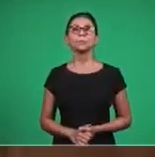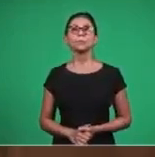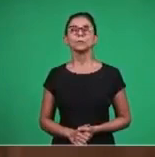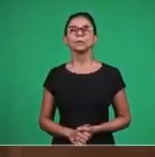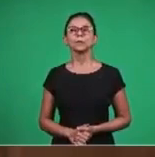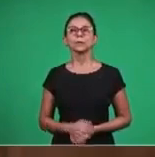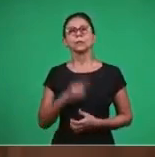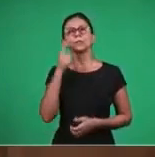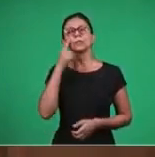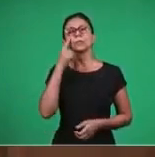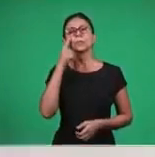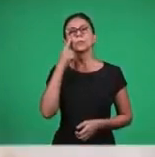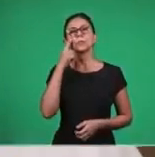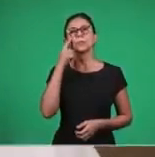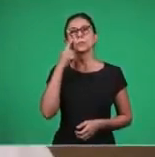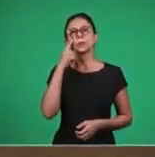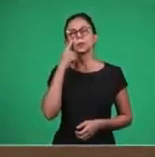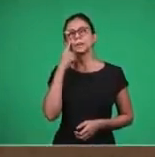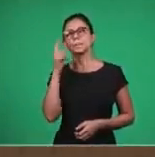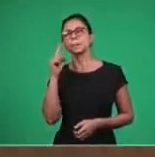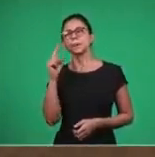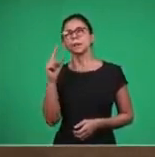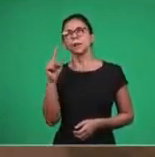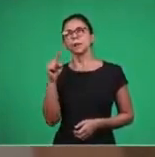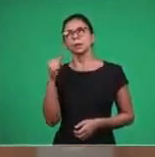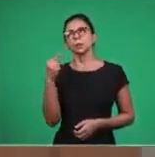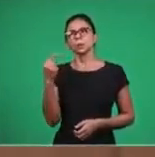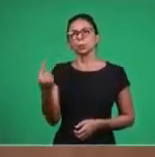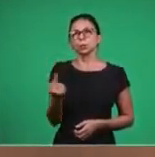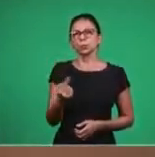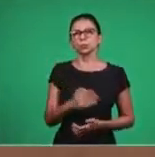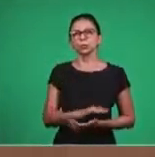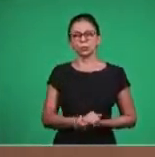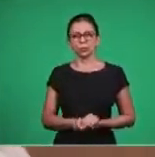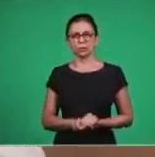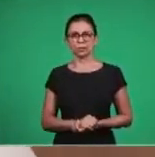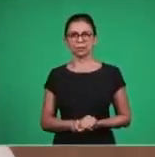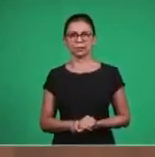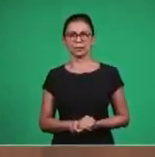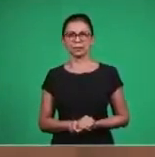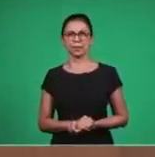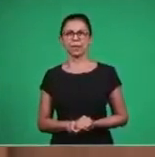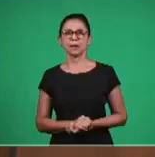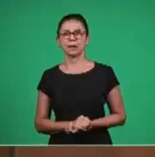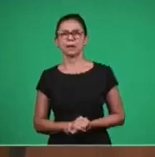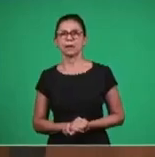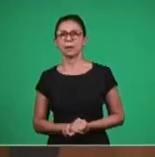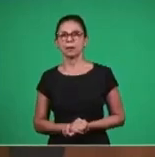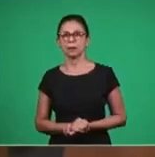Where is it for us? How can we argue? How can we argue